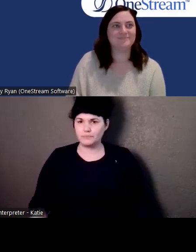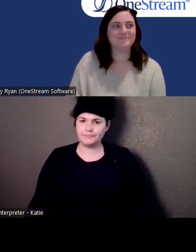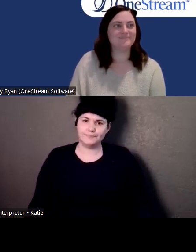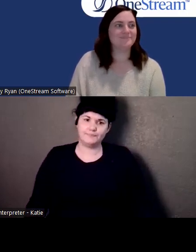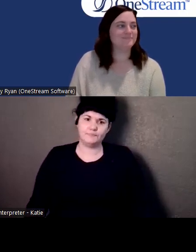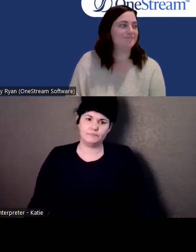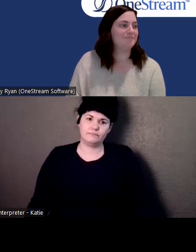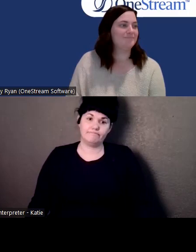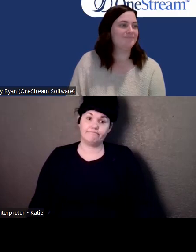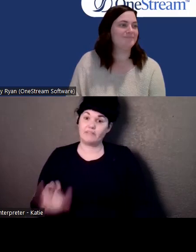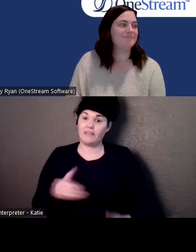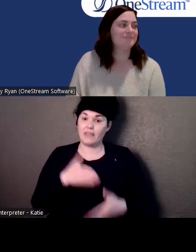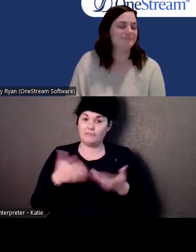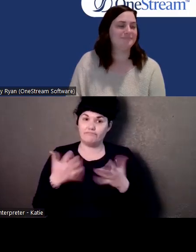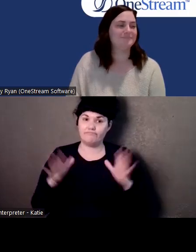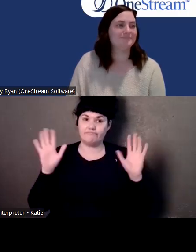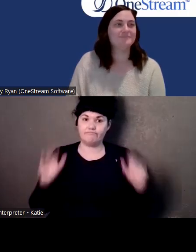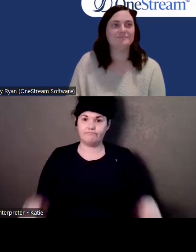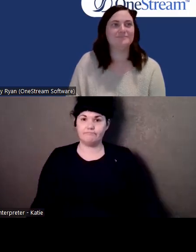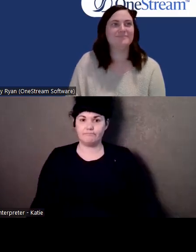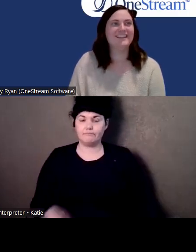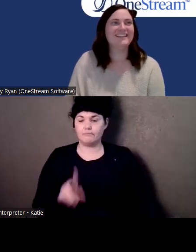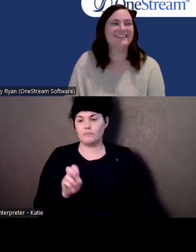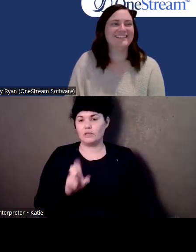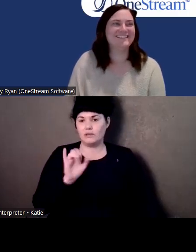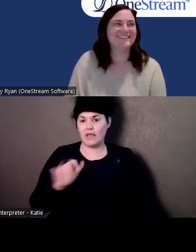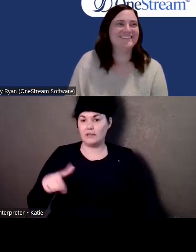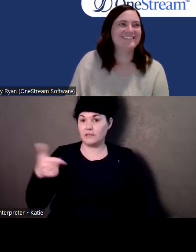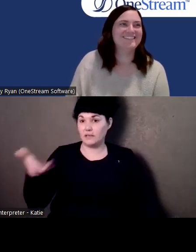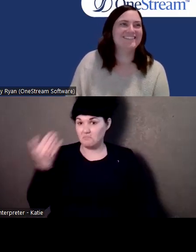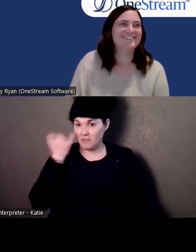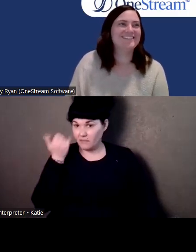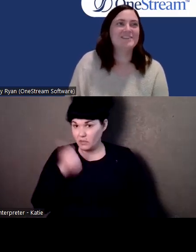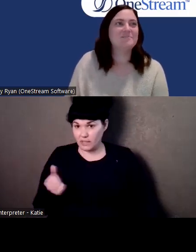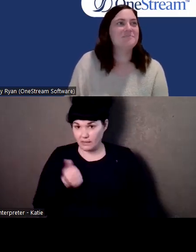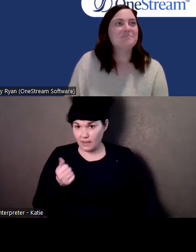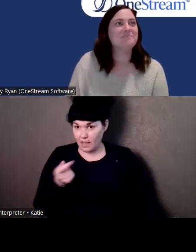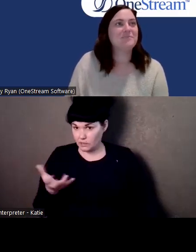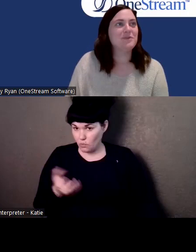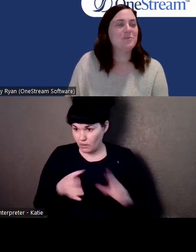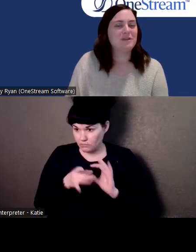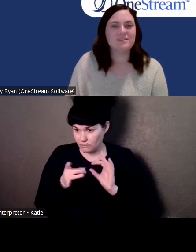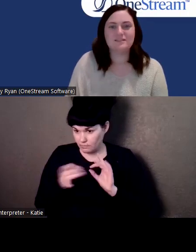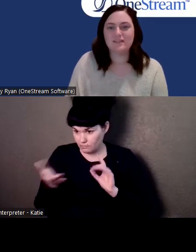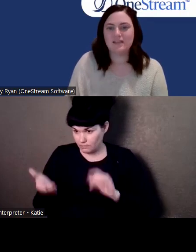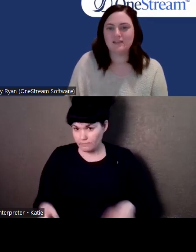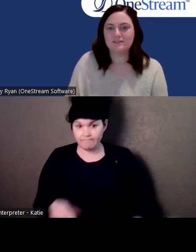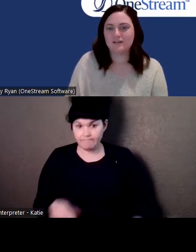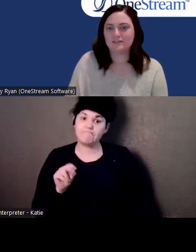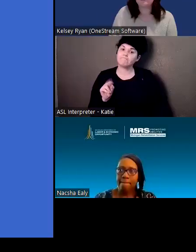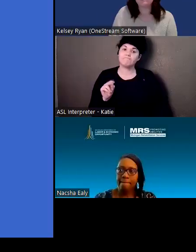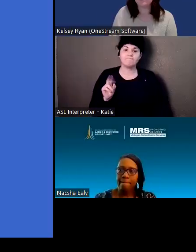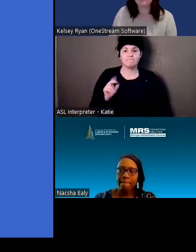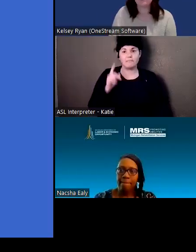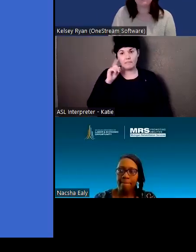And that should wrap it up from there. Kelsey, I'll kind of turn it back to you if there's anything else on your end as well. Nope, I think I